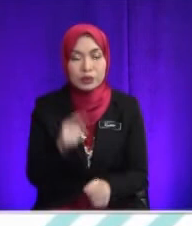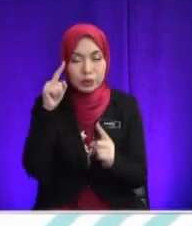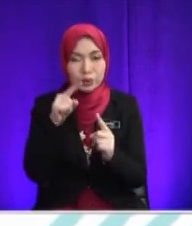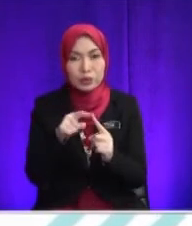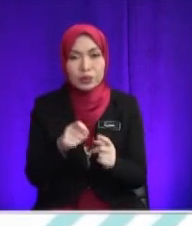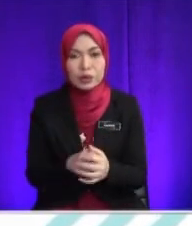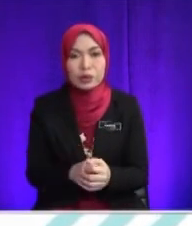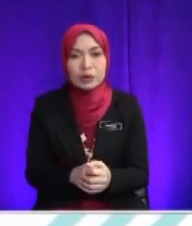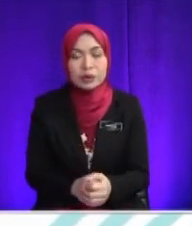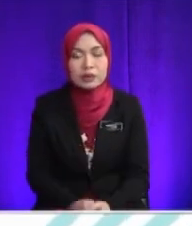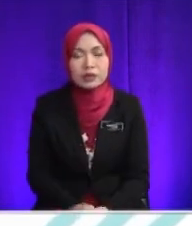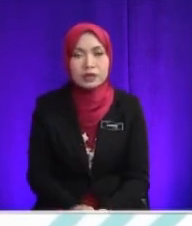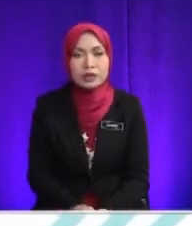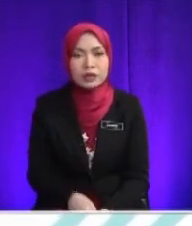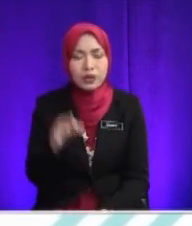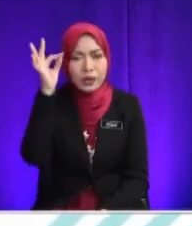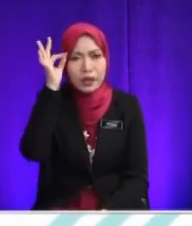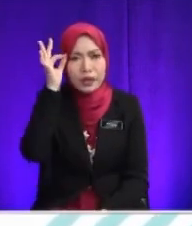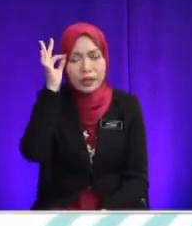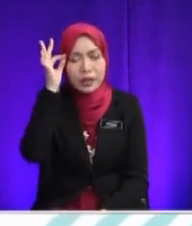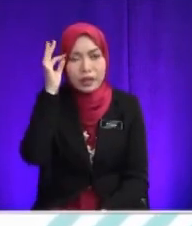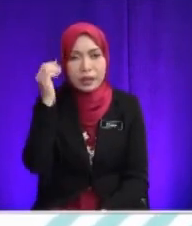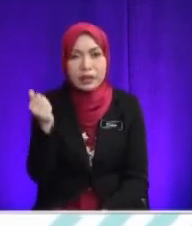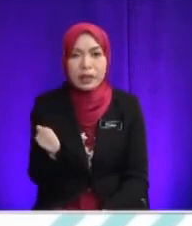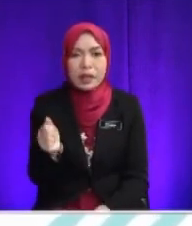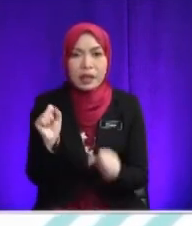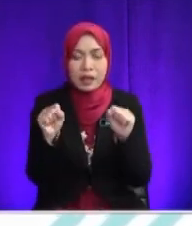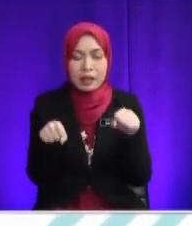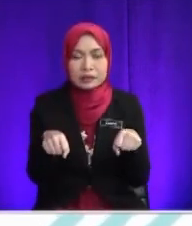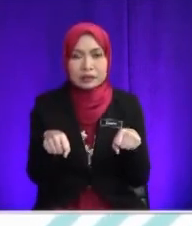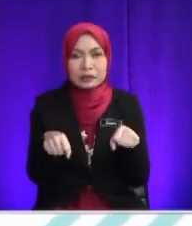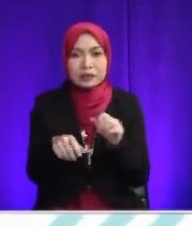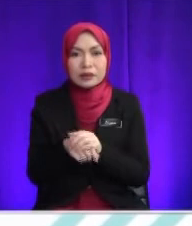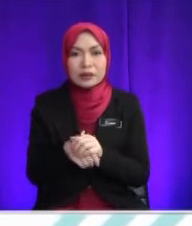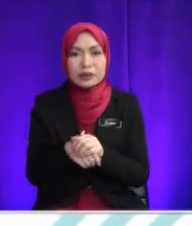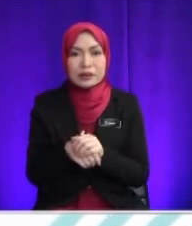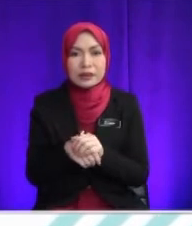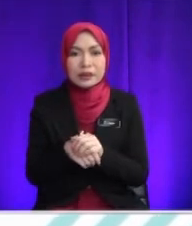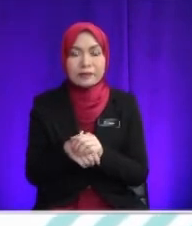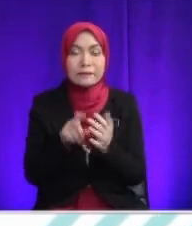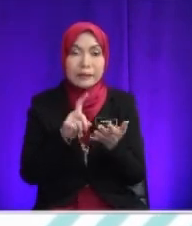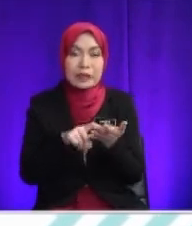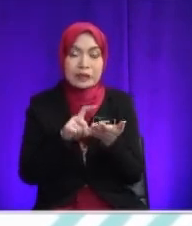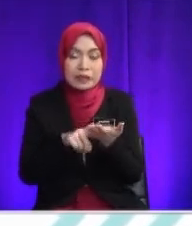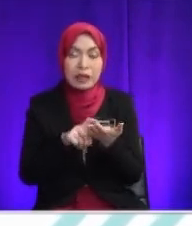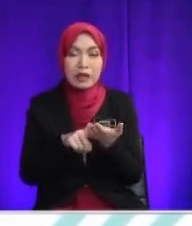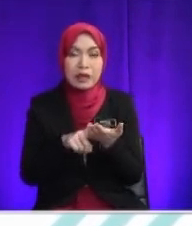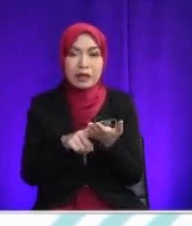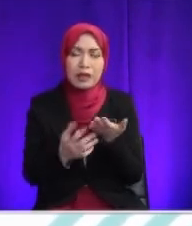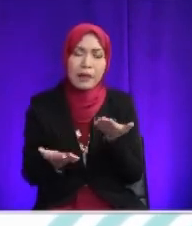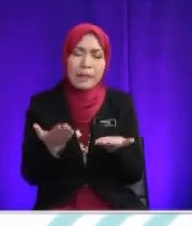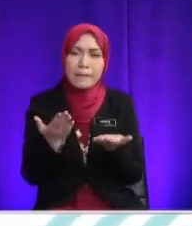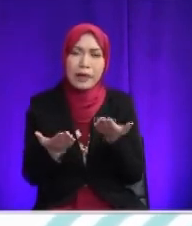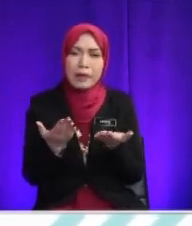offence. So she thinks that they will reconsider the sentence, maybe expand it or elongate it into up to 15 to 20